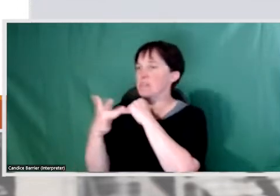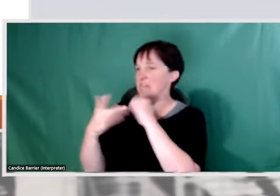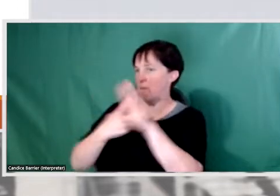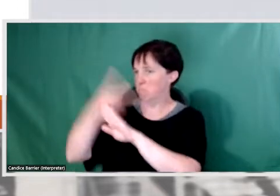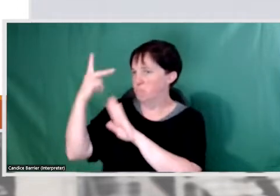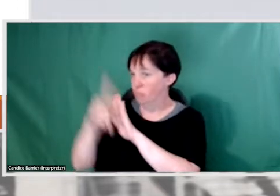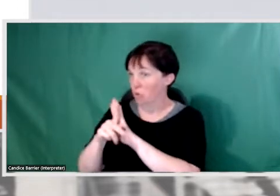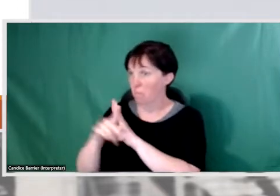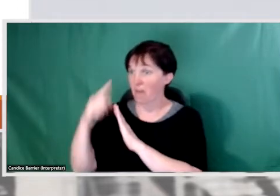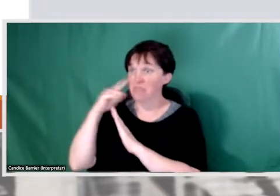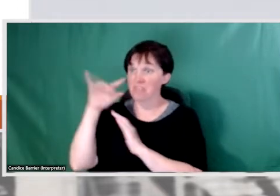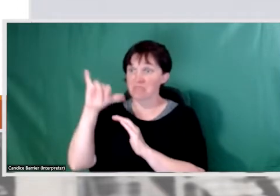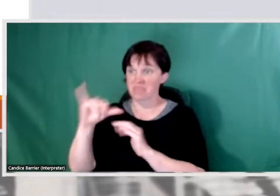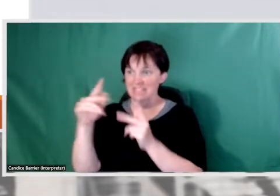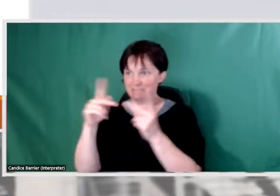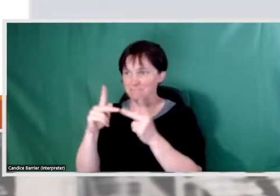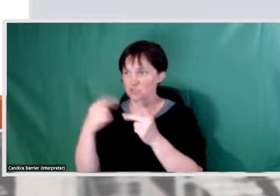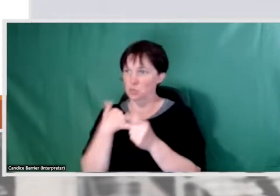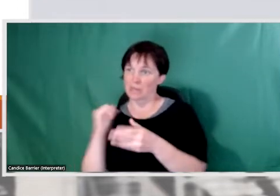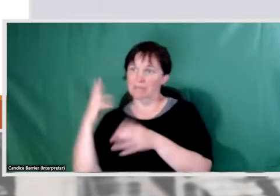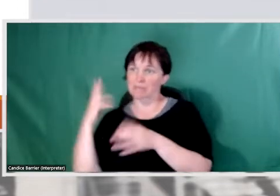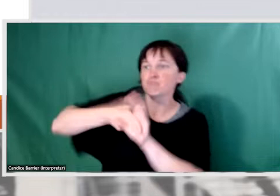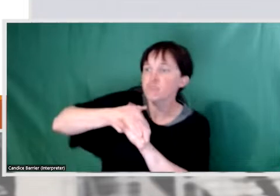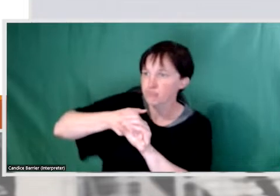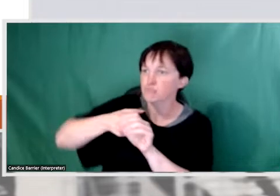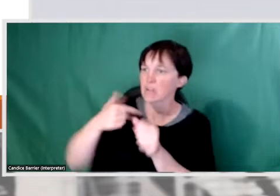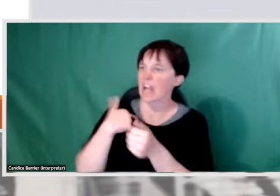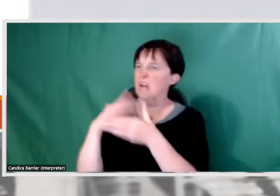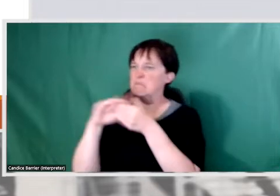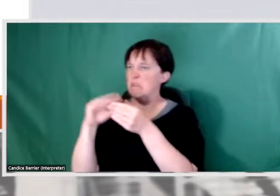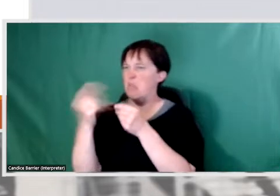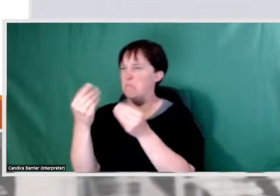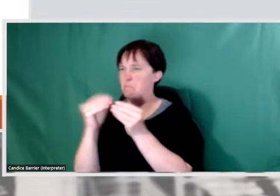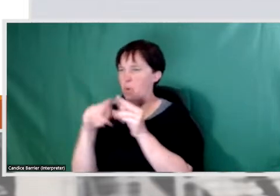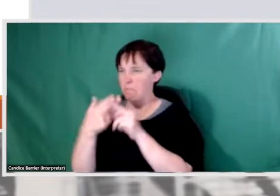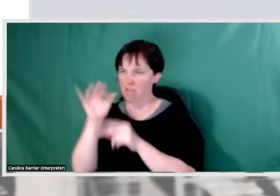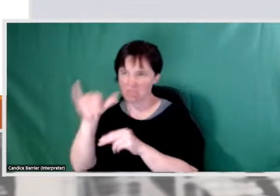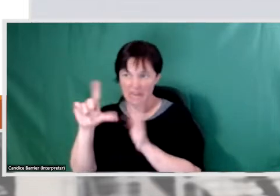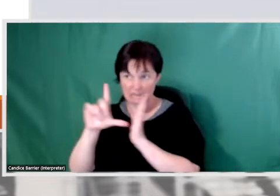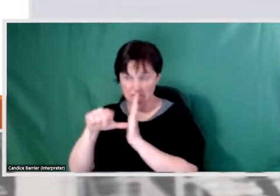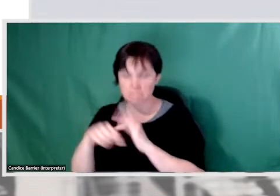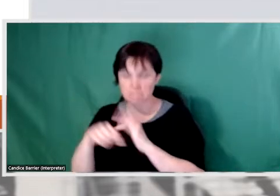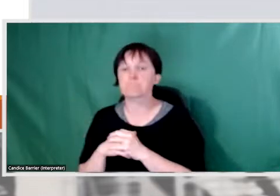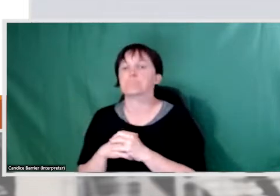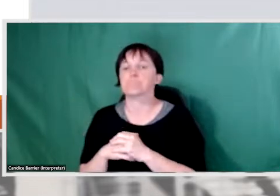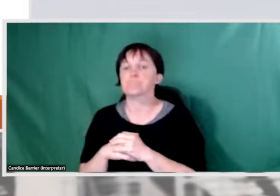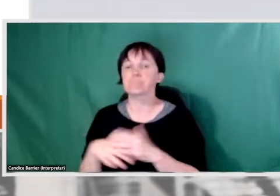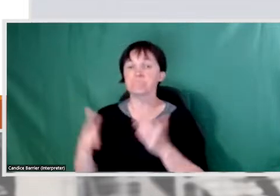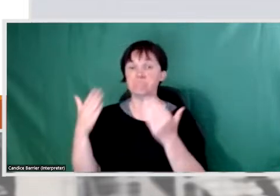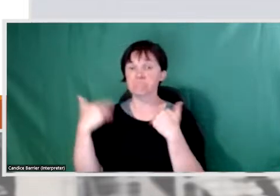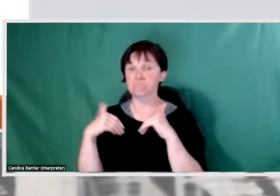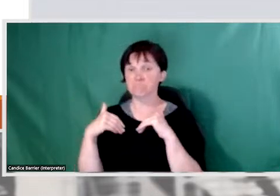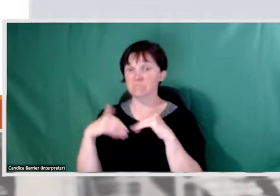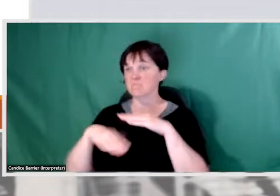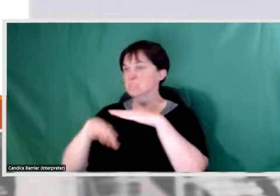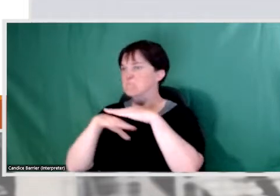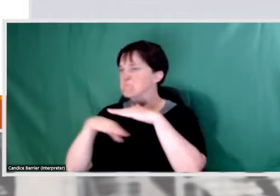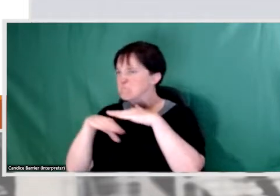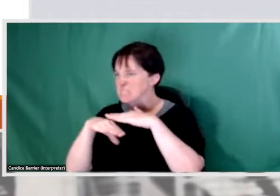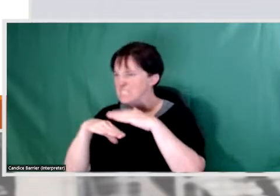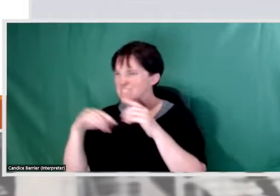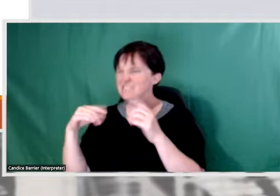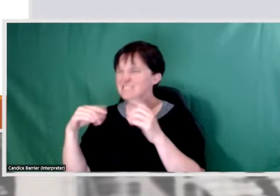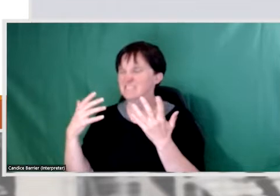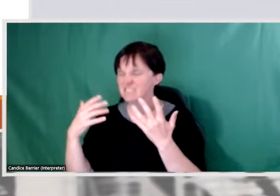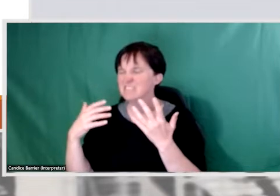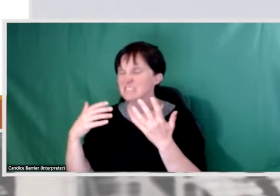we can interject and make some improvements, and I'll talk a little bit about that next. And in basic terms, if